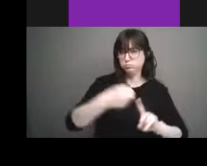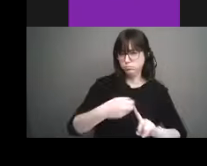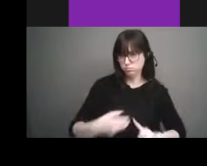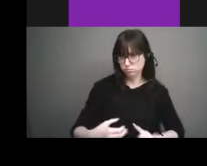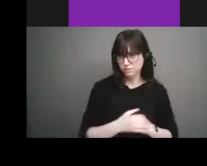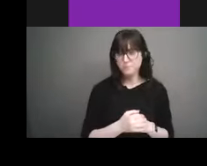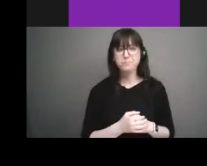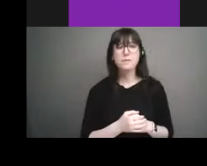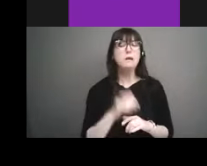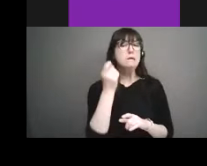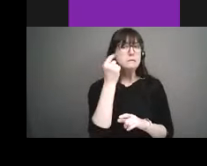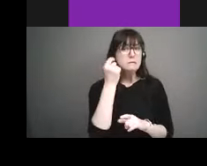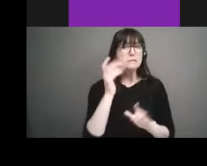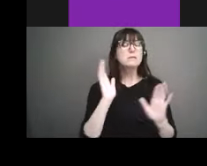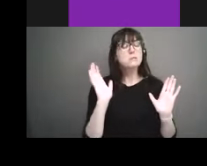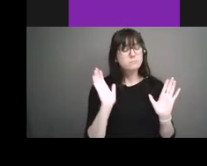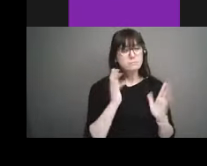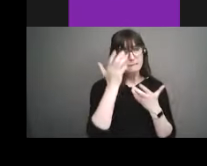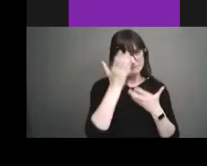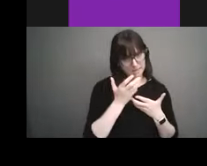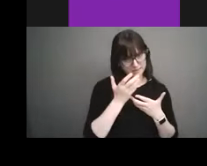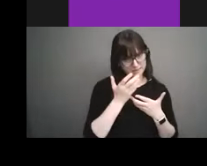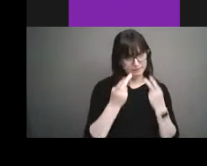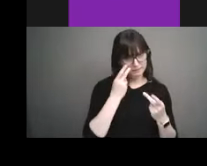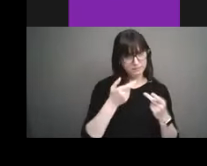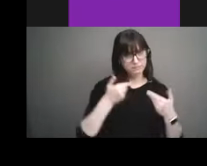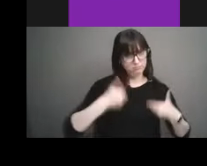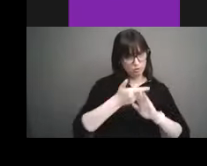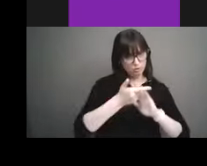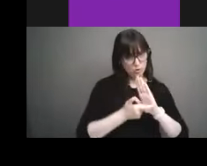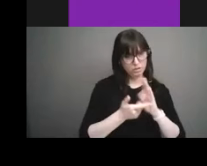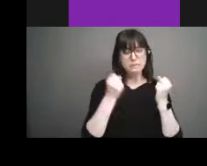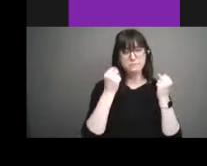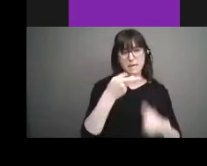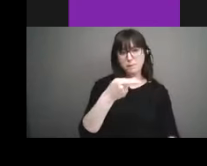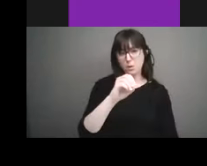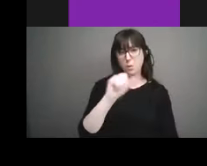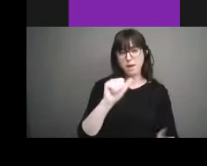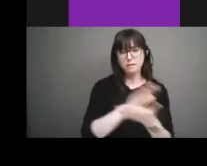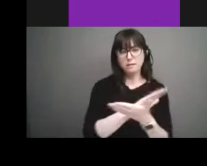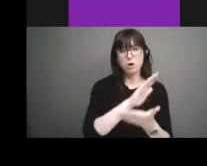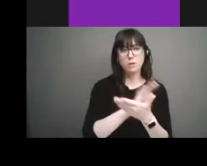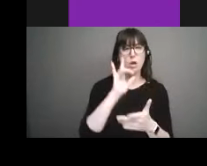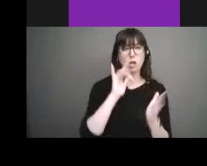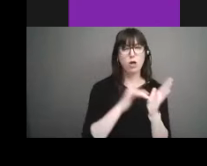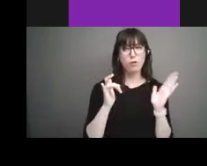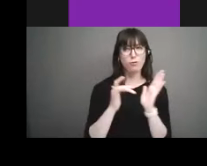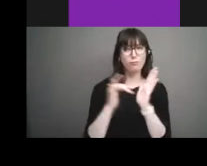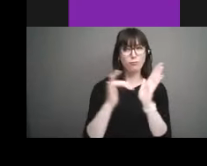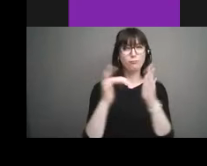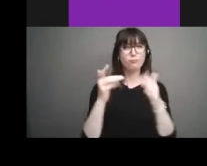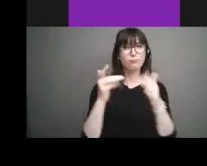practice, unfortunately and very sadly, we see these power of attorney documents being abused regularly.